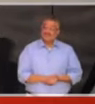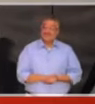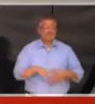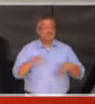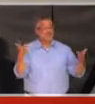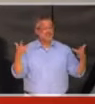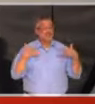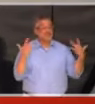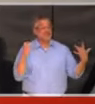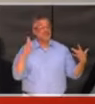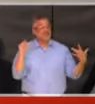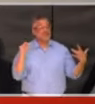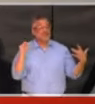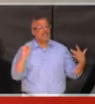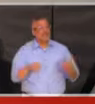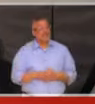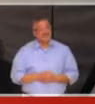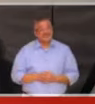What's up, CSUN?